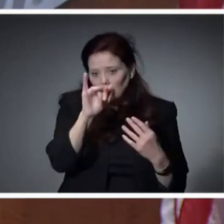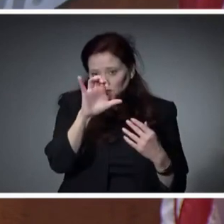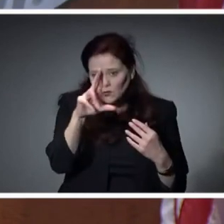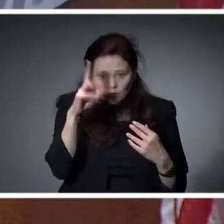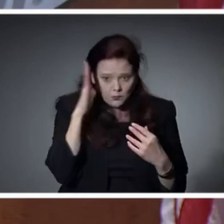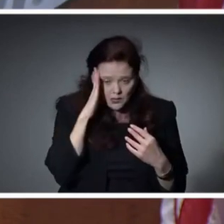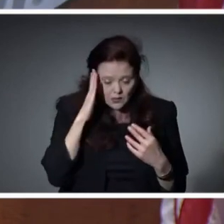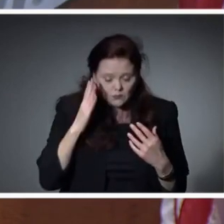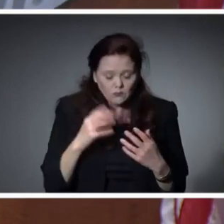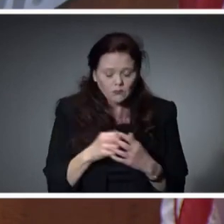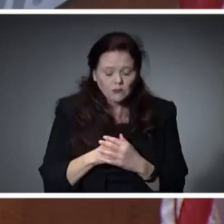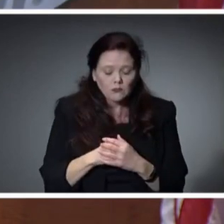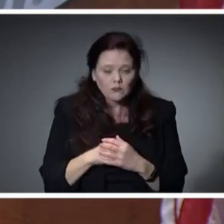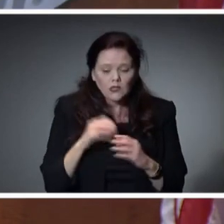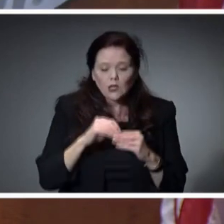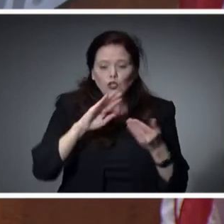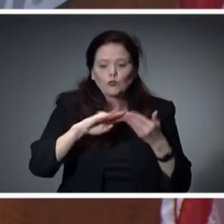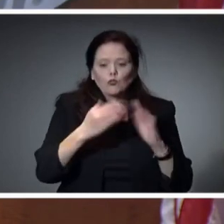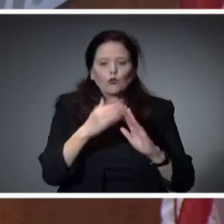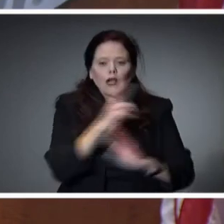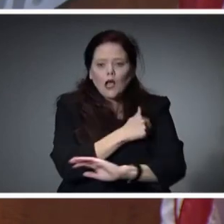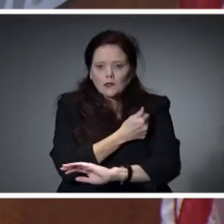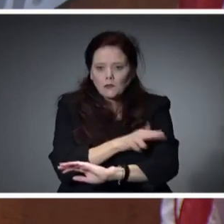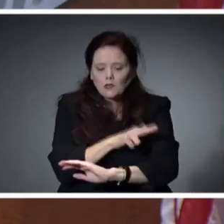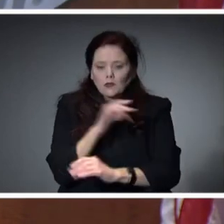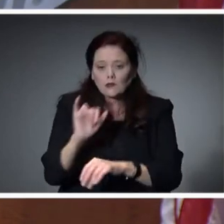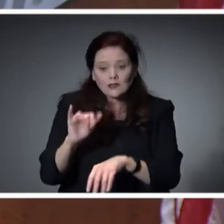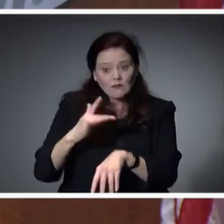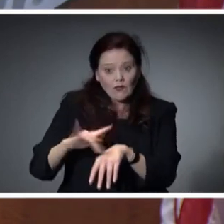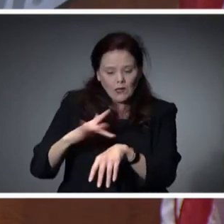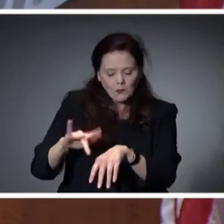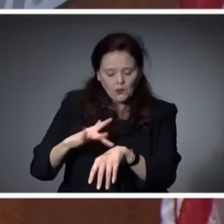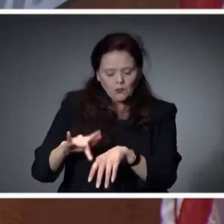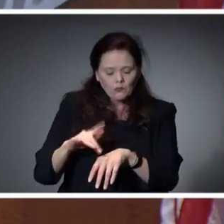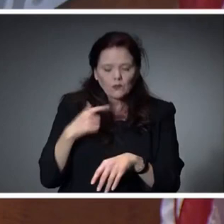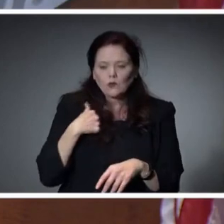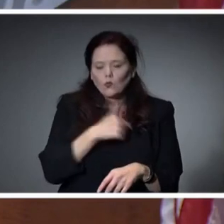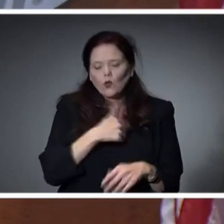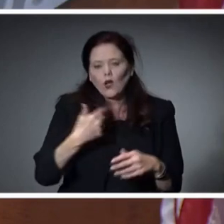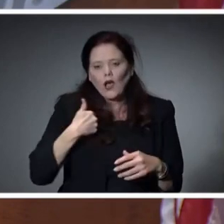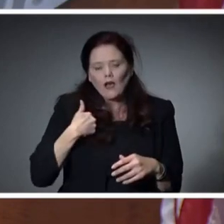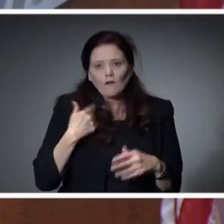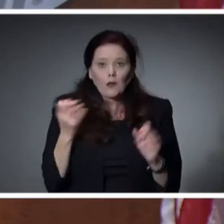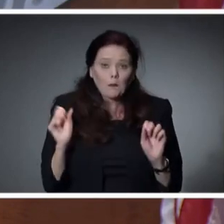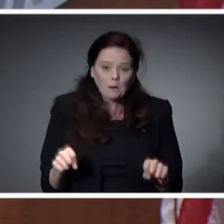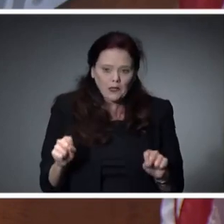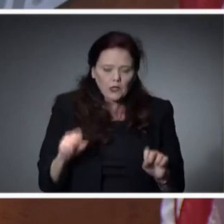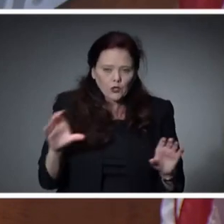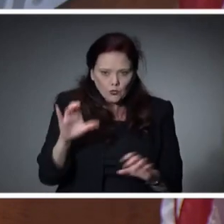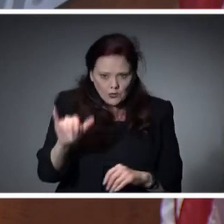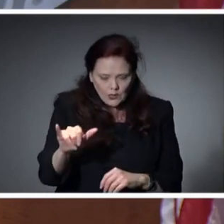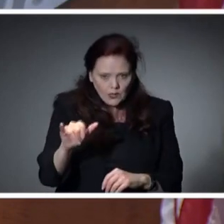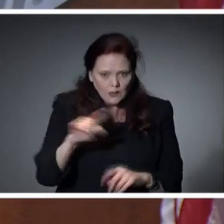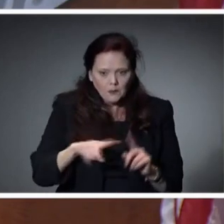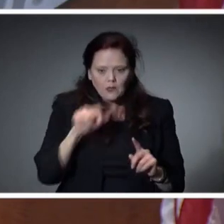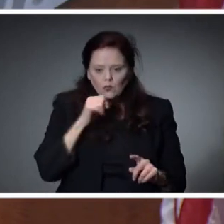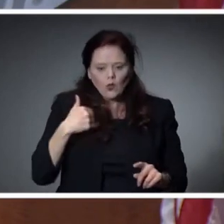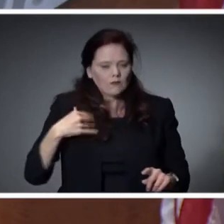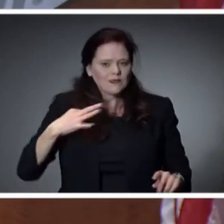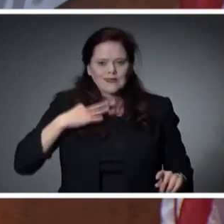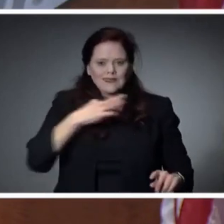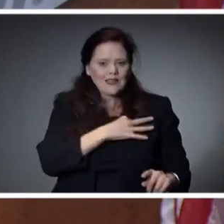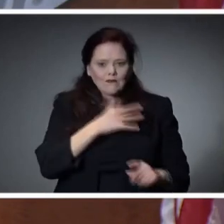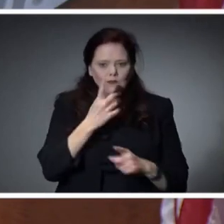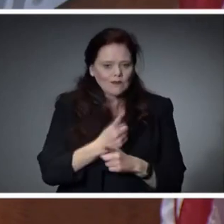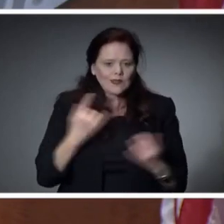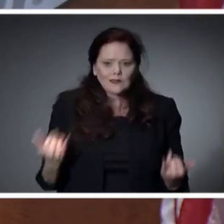in a community hospital that is available. We've got ability to do that. We just don't have the staffing at this